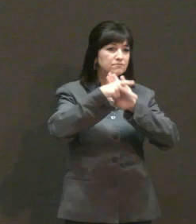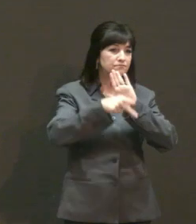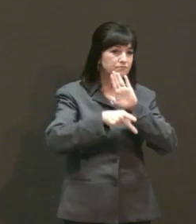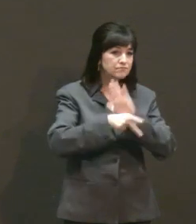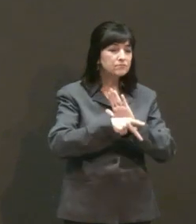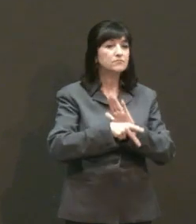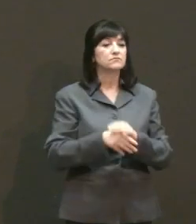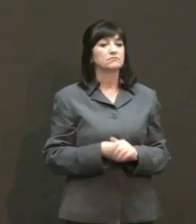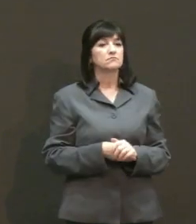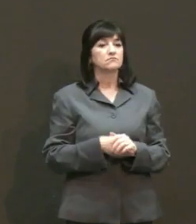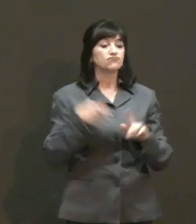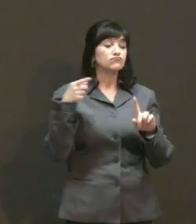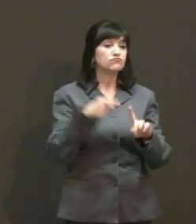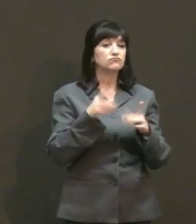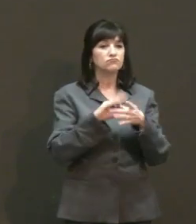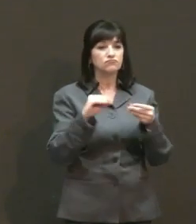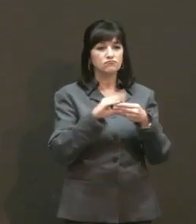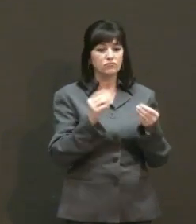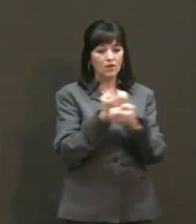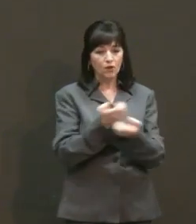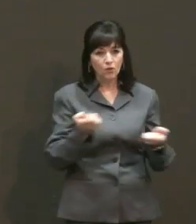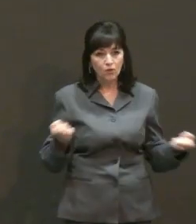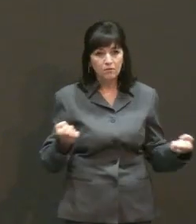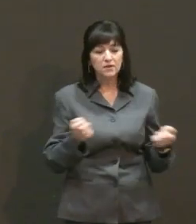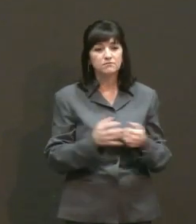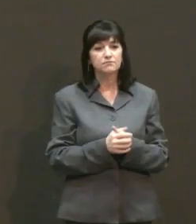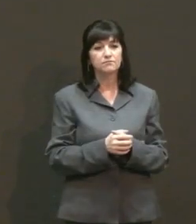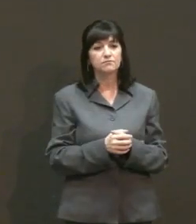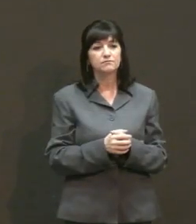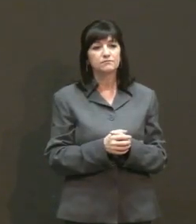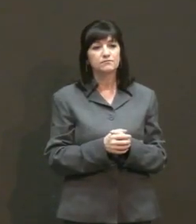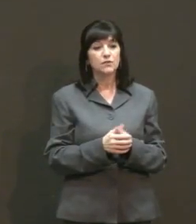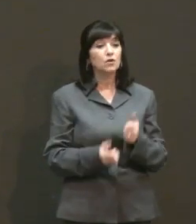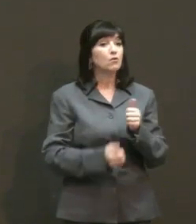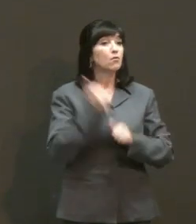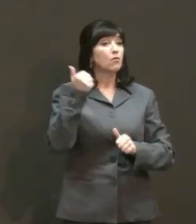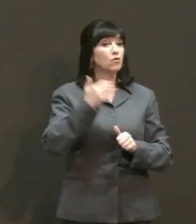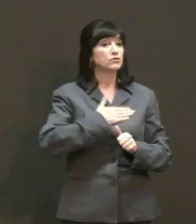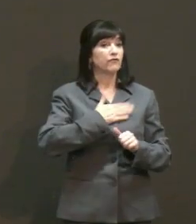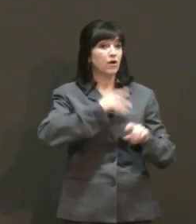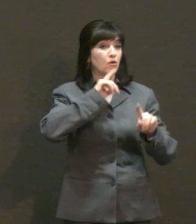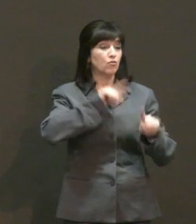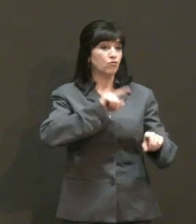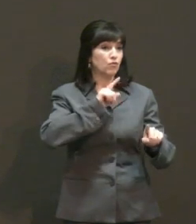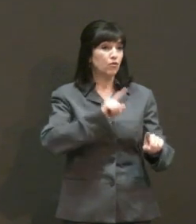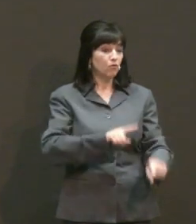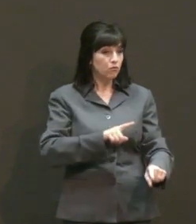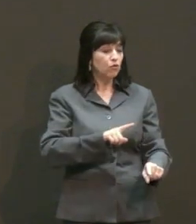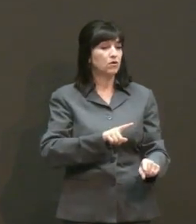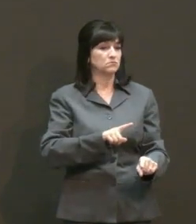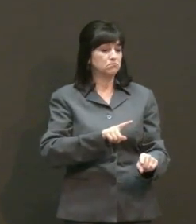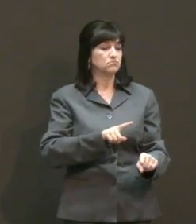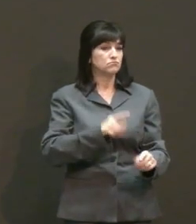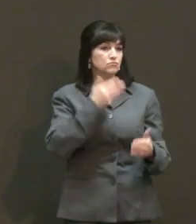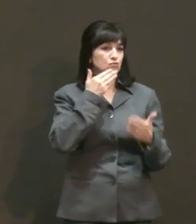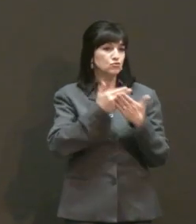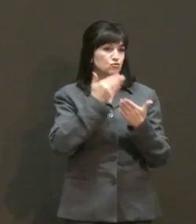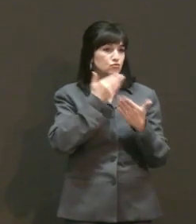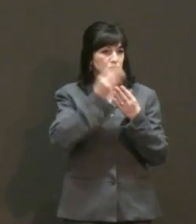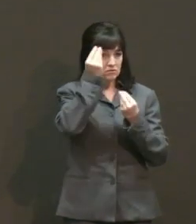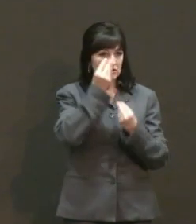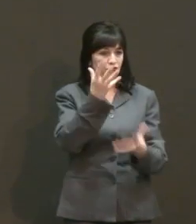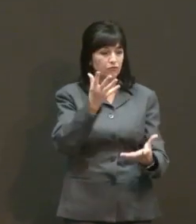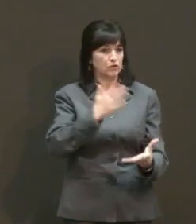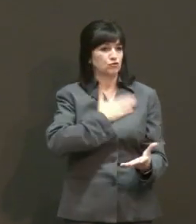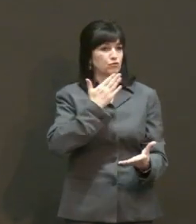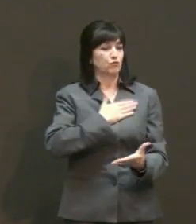out the tests. And most of the reports that we heard this morning were very positive. We just appreciate so much their